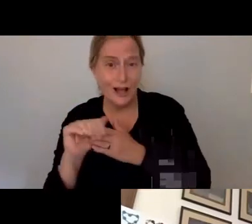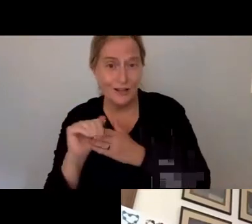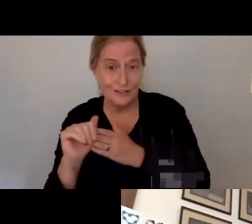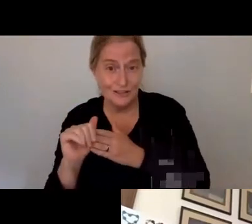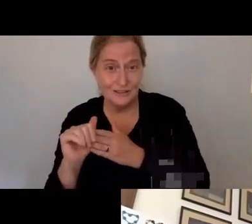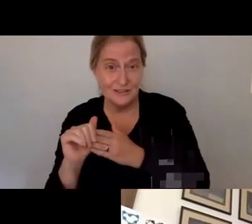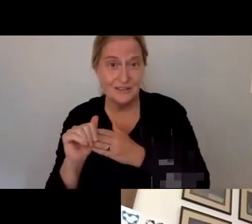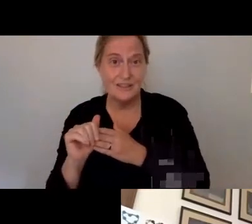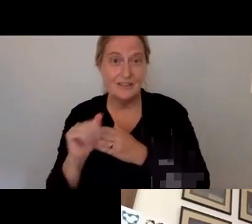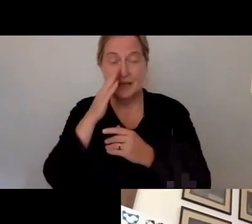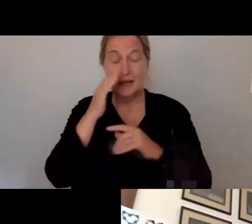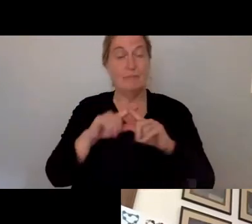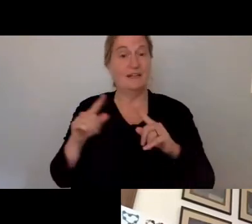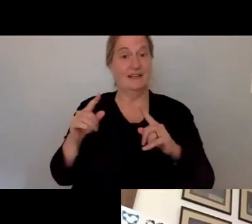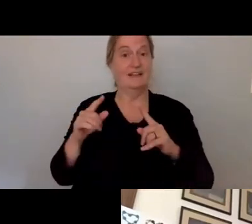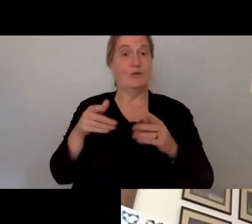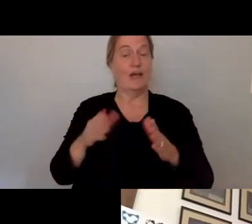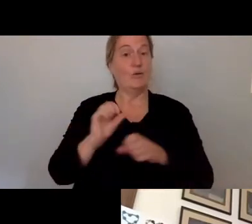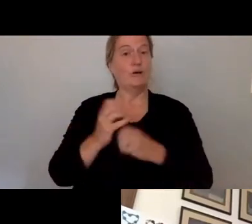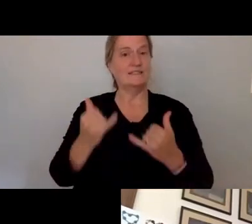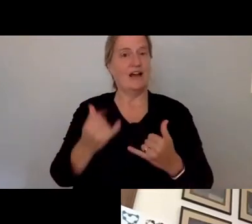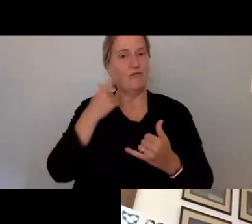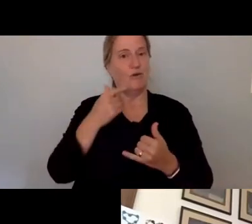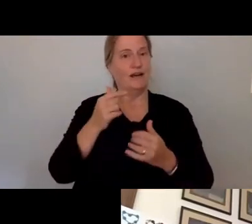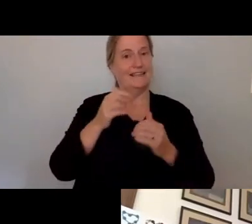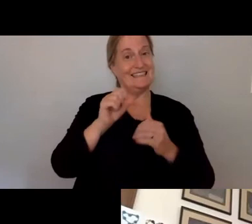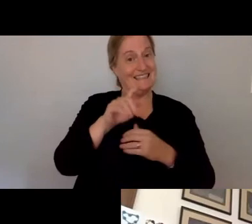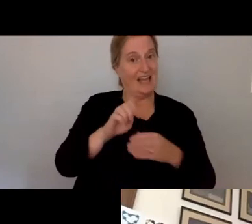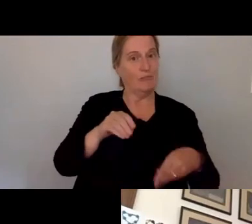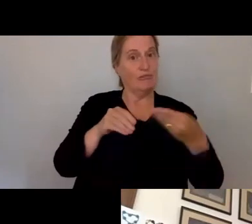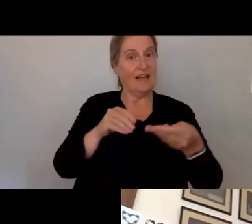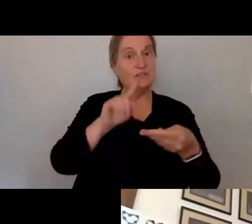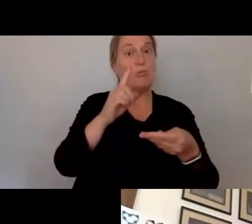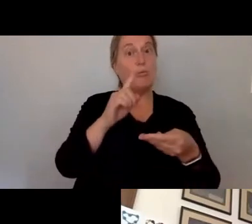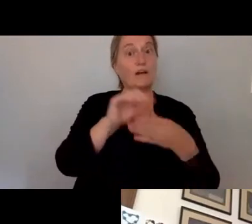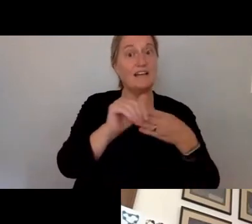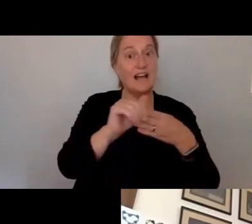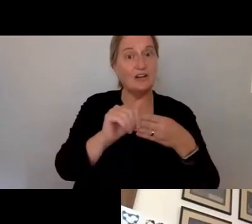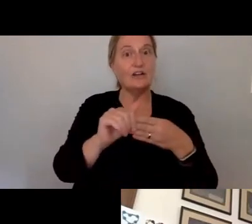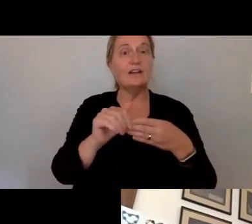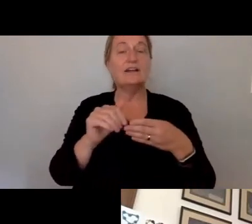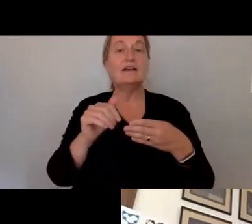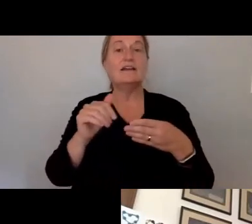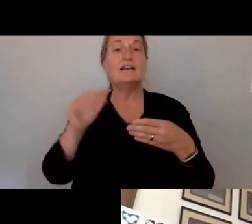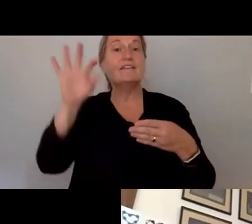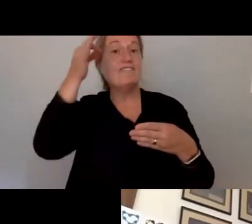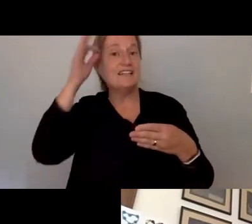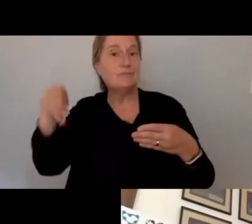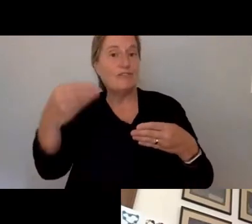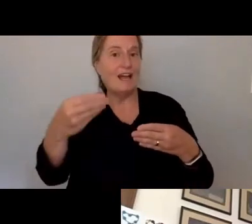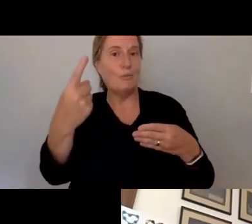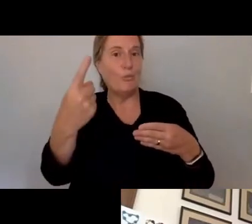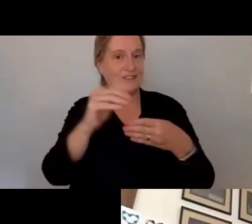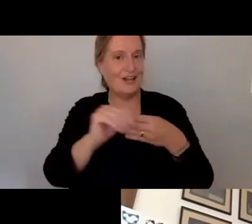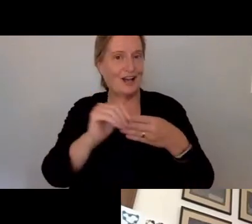on the table, you get another dollar match from the feds. So here's what was saying. The feds said, not only would we help you with the technical assistance, but oh,